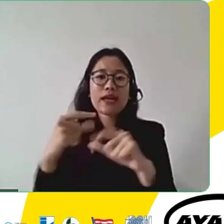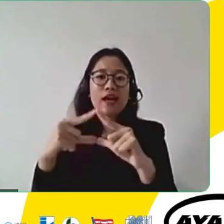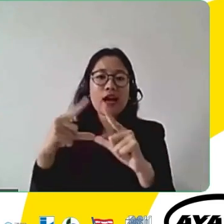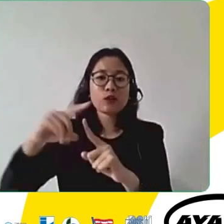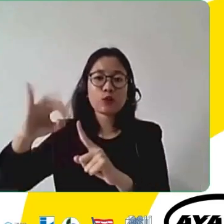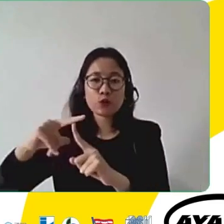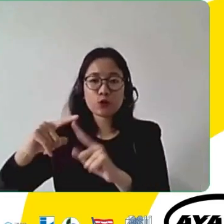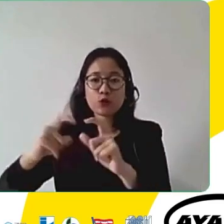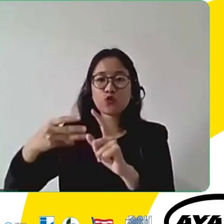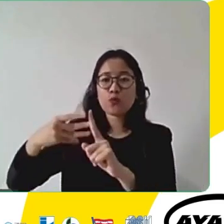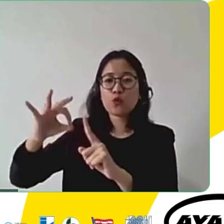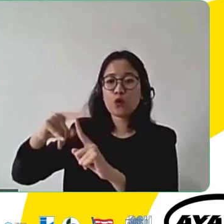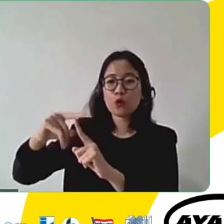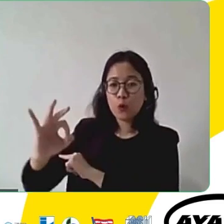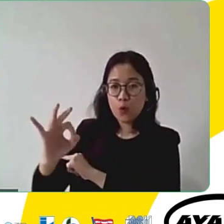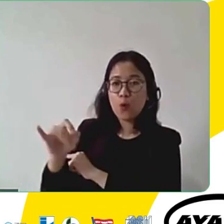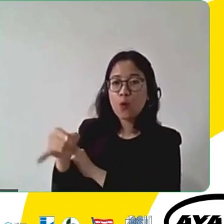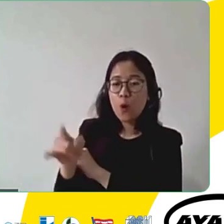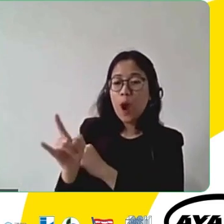personal exposure measurement. We found that